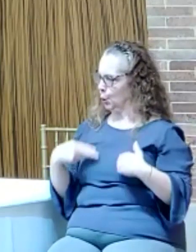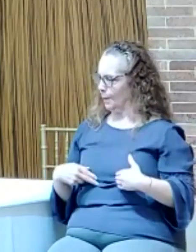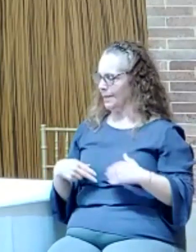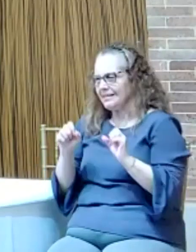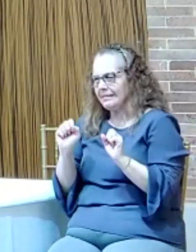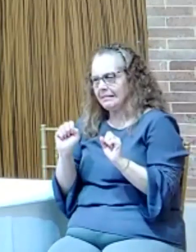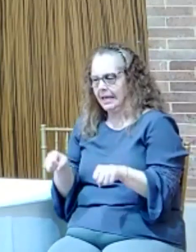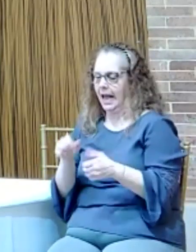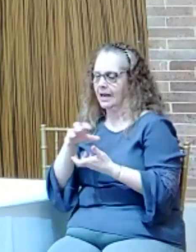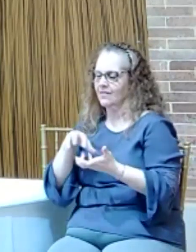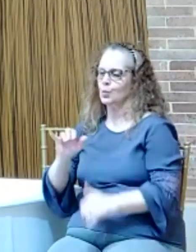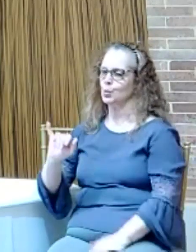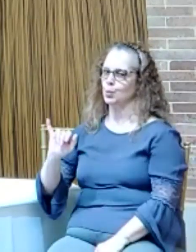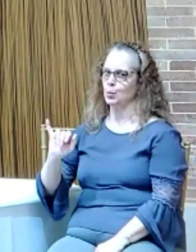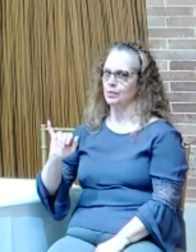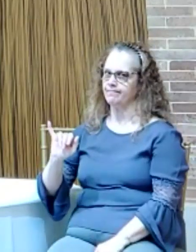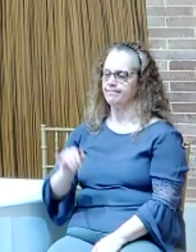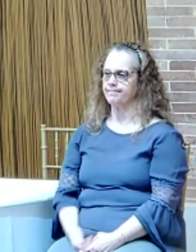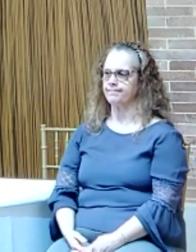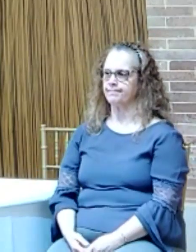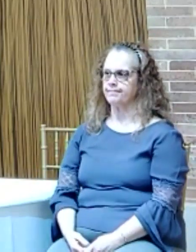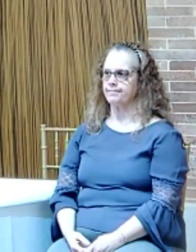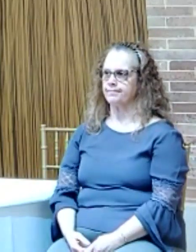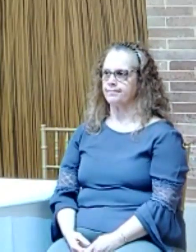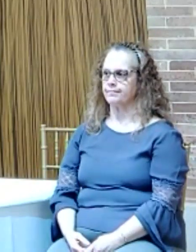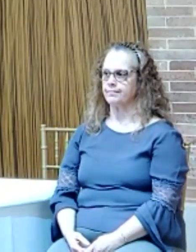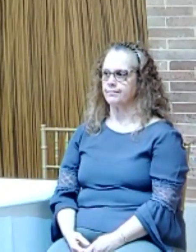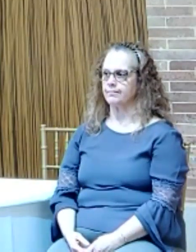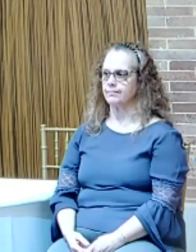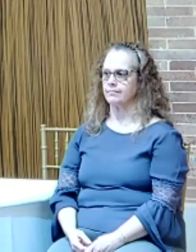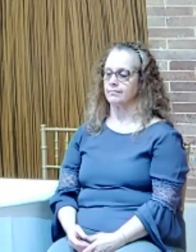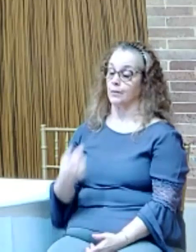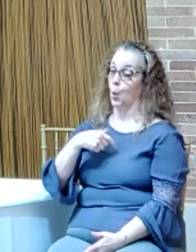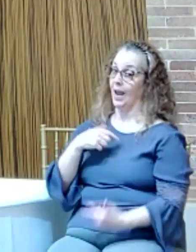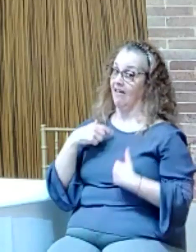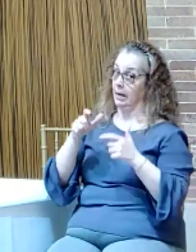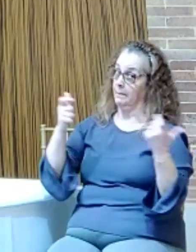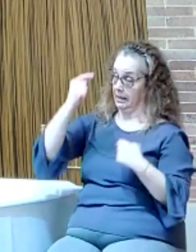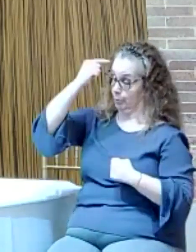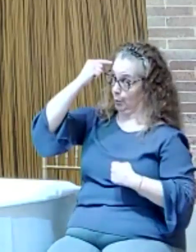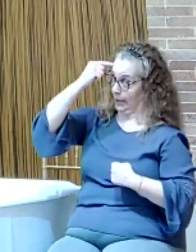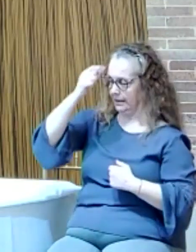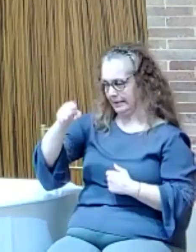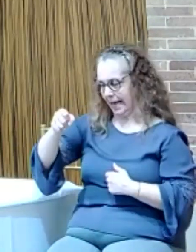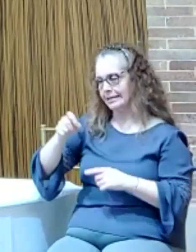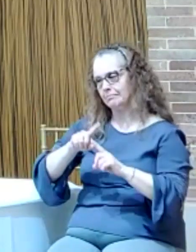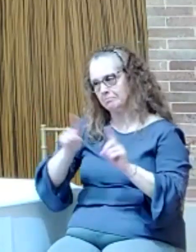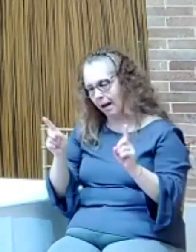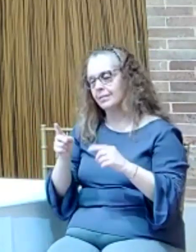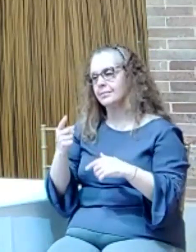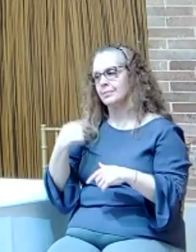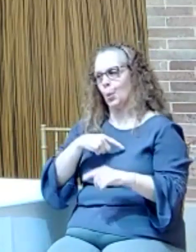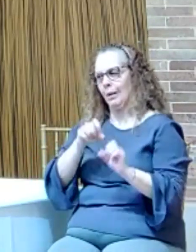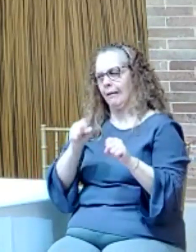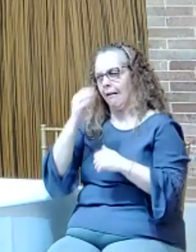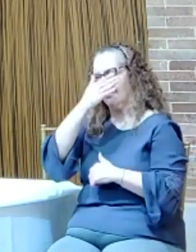get confused and um even with our big brains uh we often forget that we also